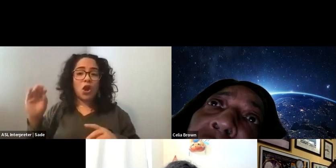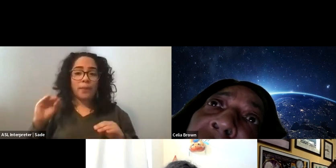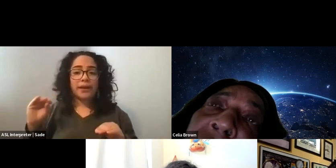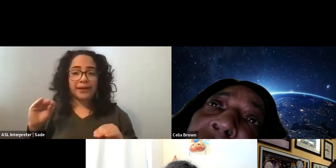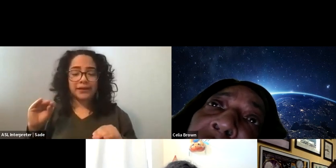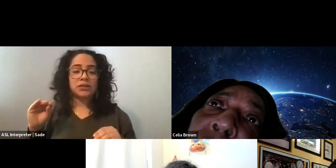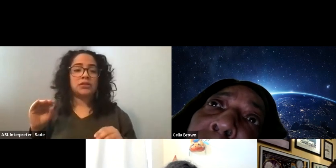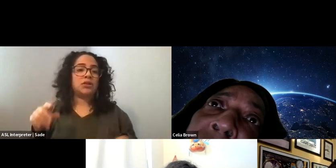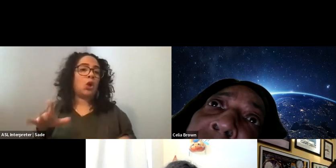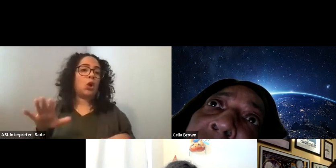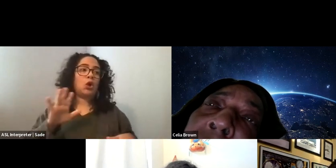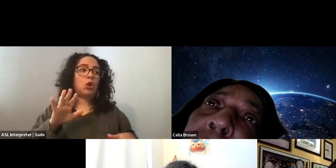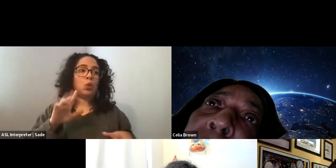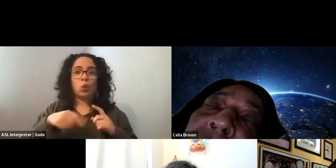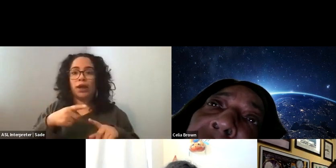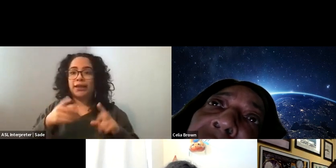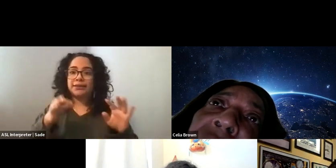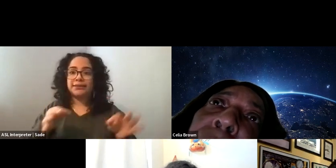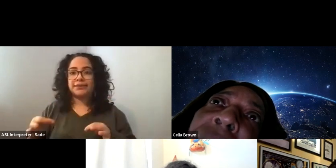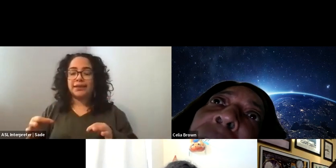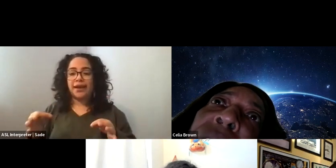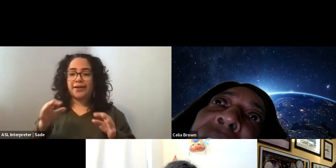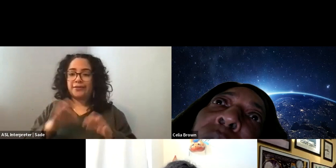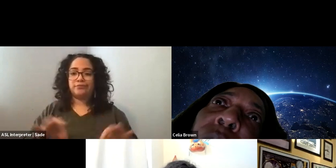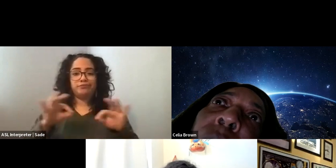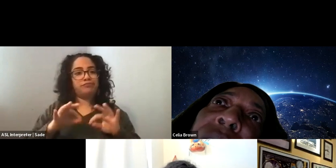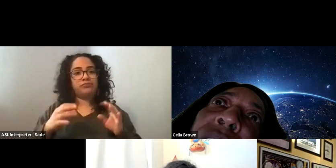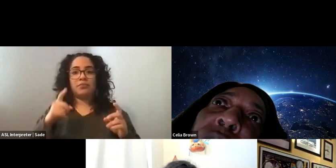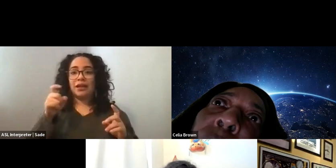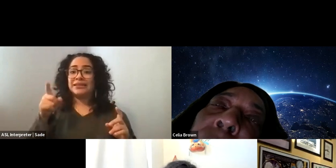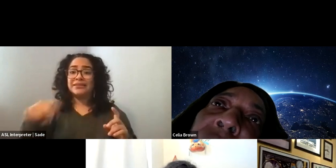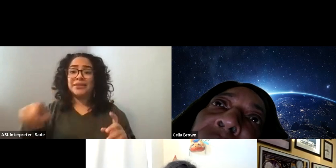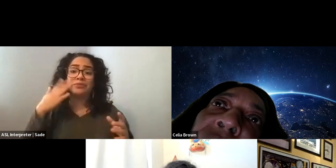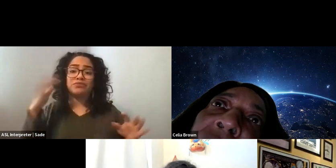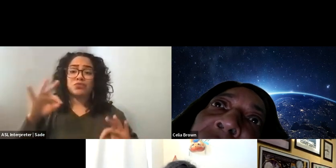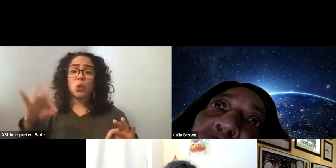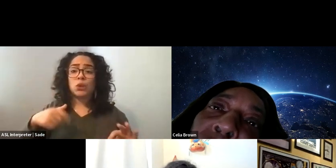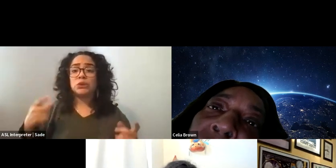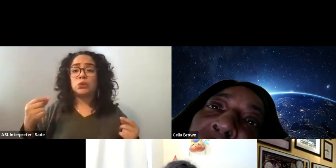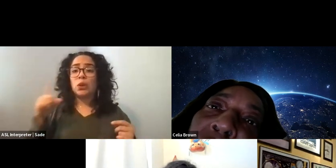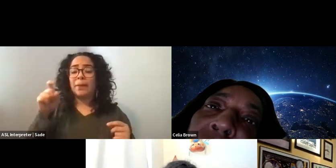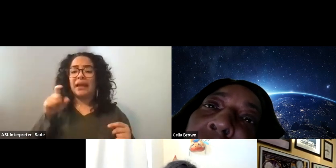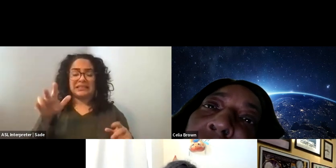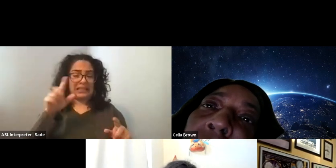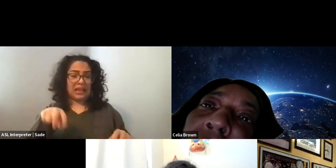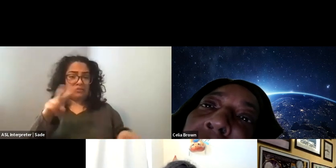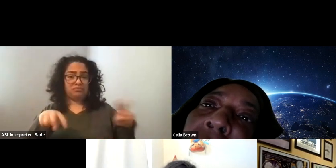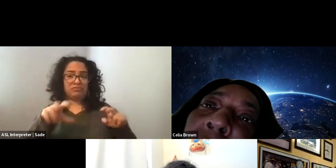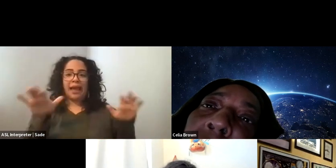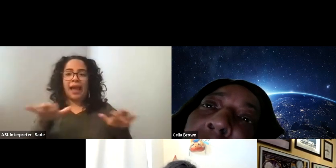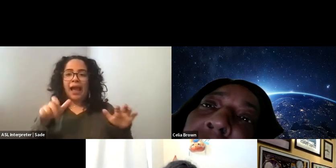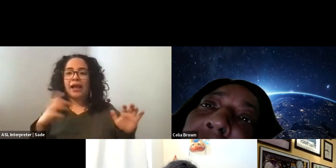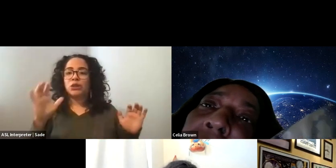or shared decision-making because somehow they don't know what they're doing because they're acting strange, you